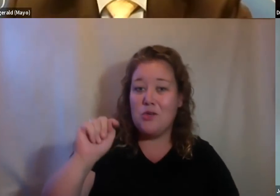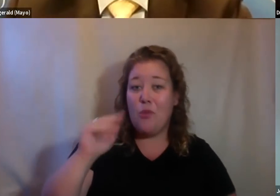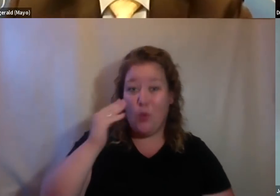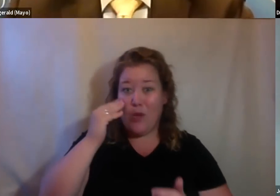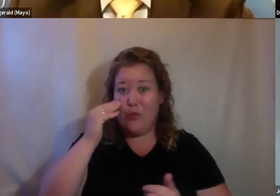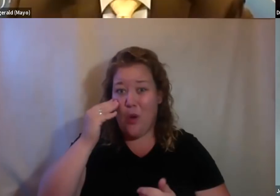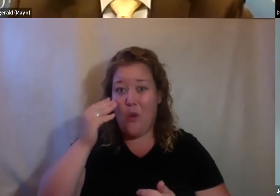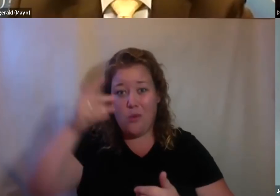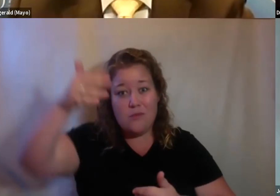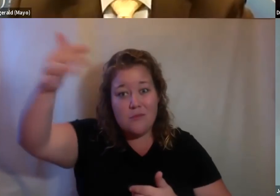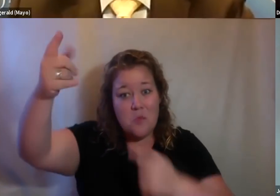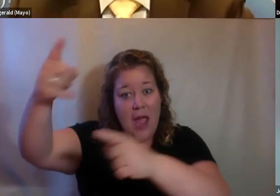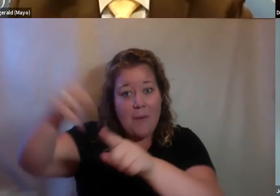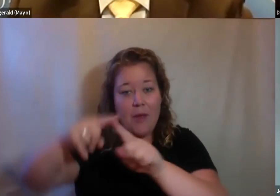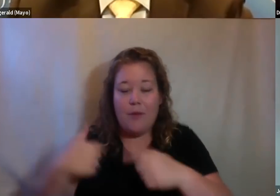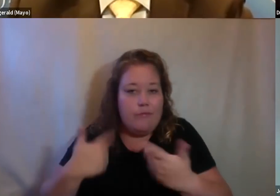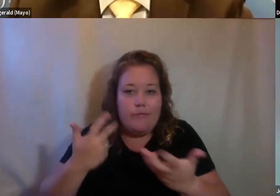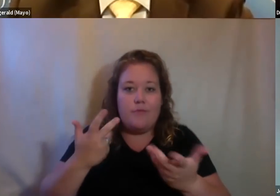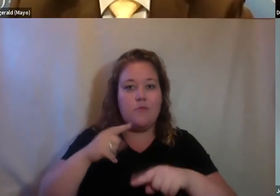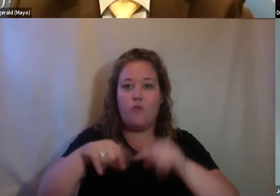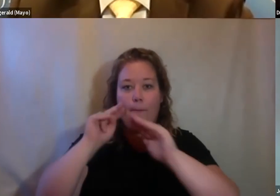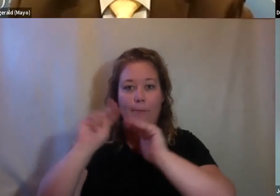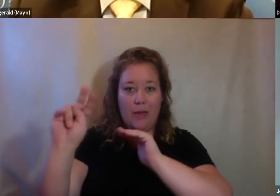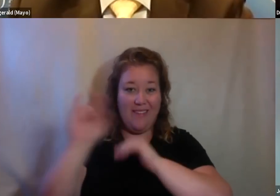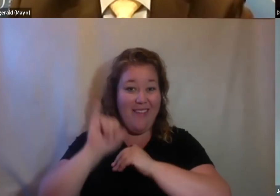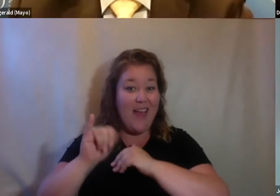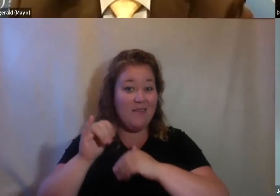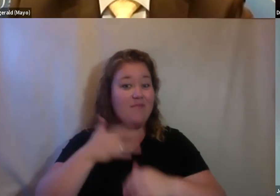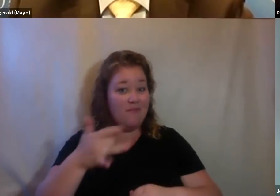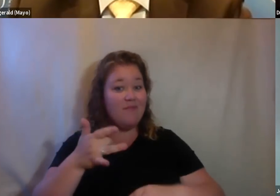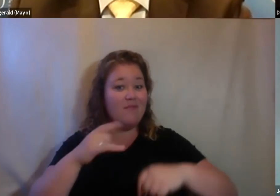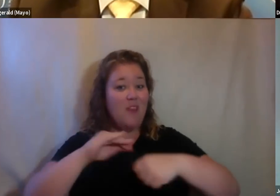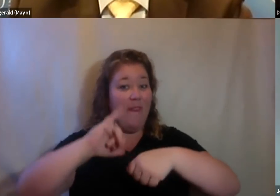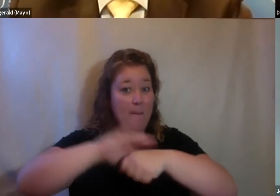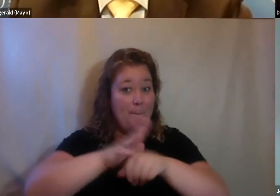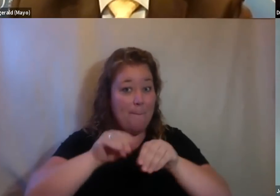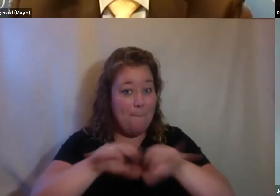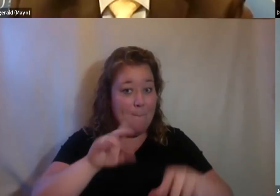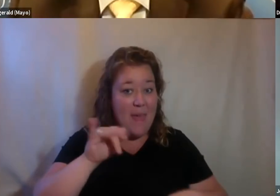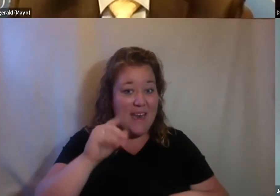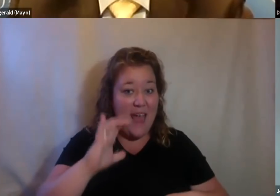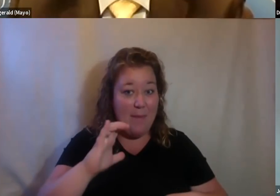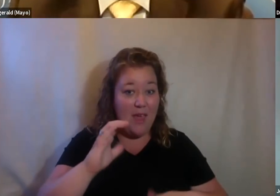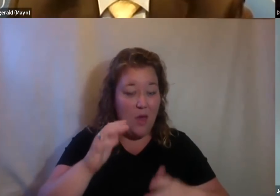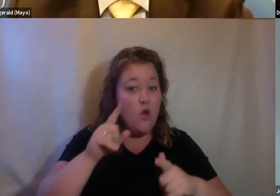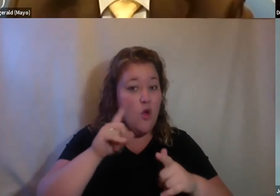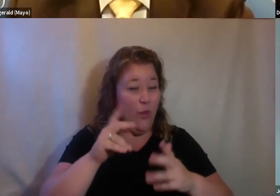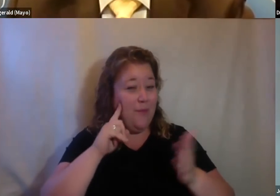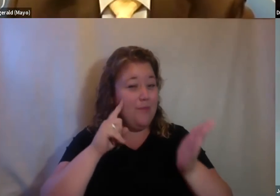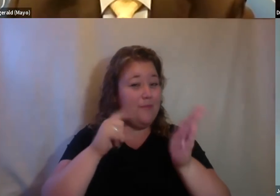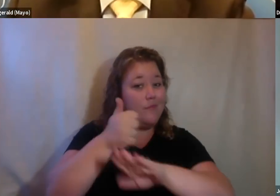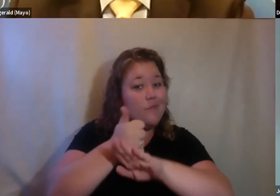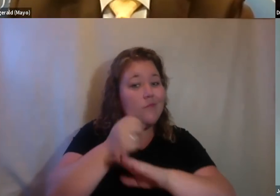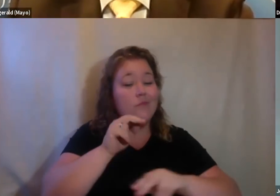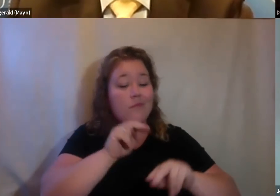think we would. But I think we need, nature of pandemics, we need to look at things to date and make recommendations based on that.